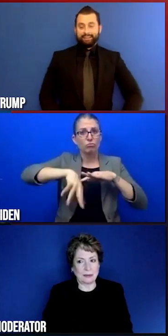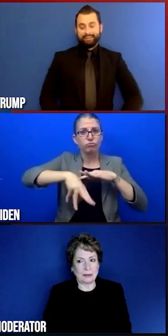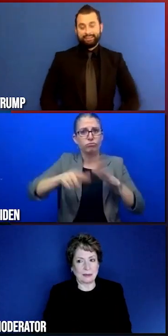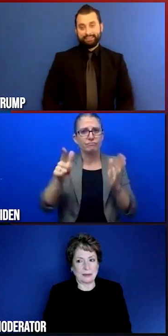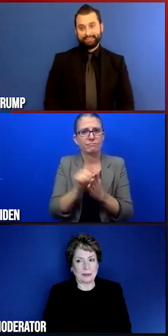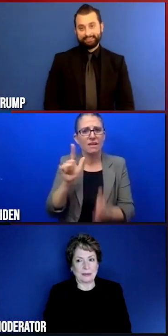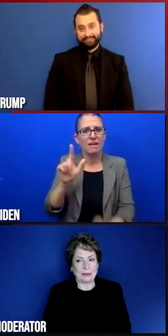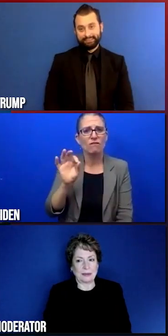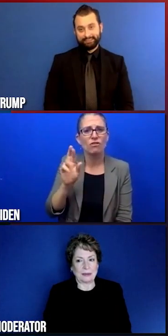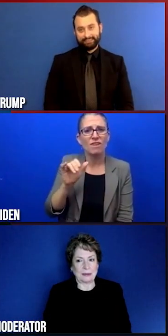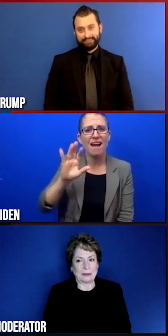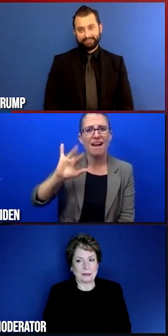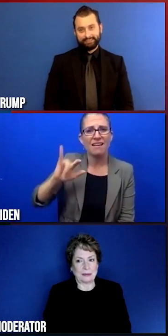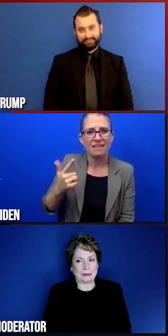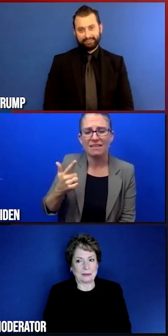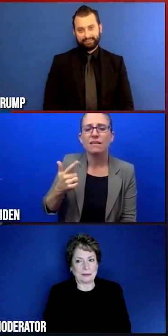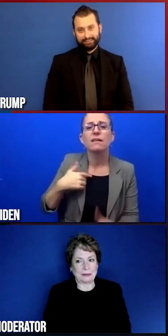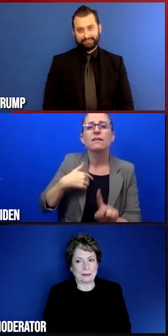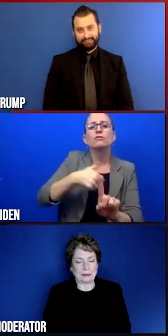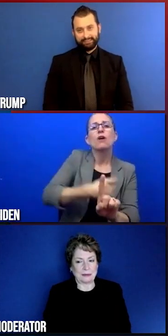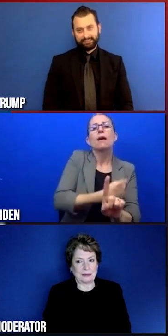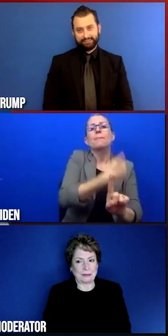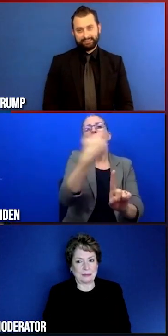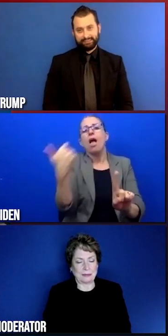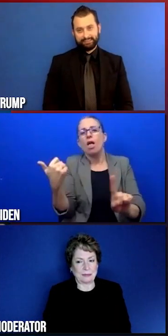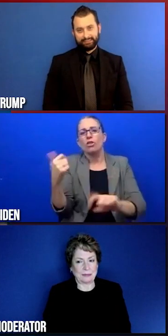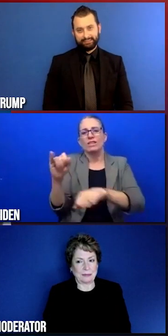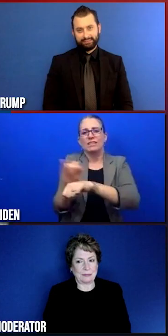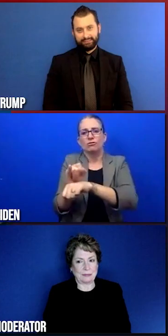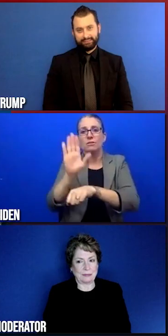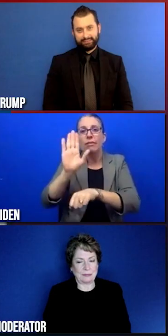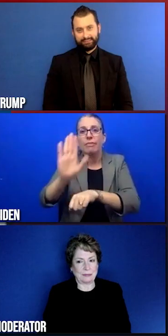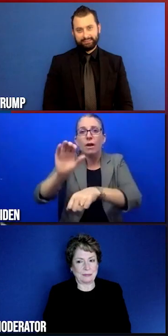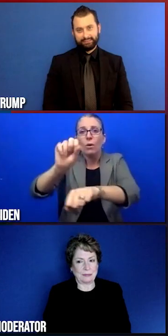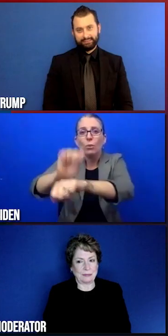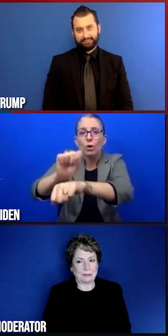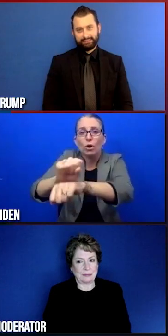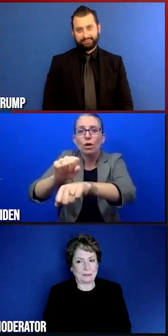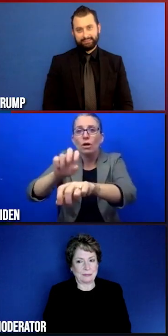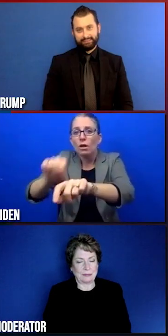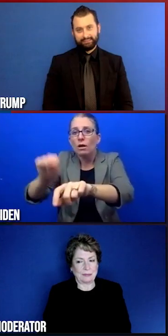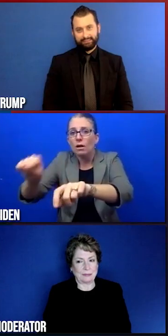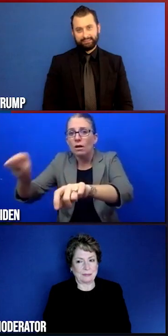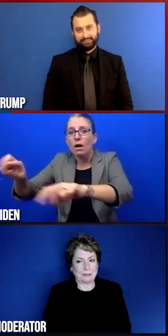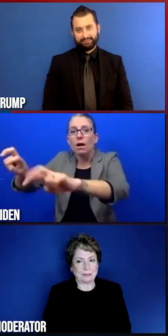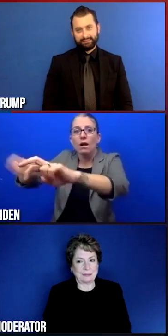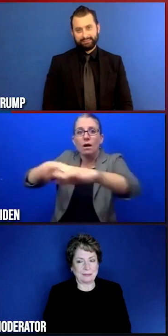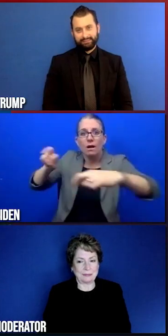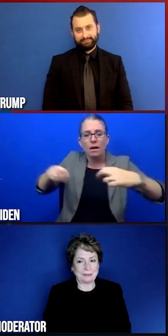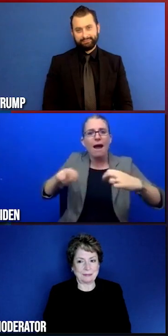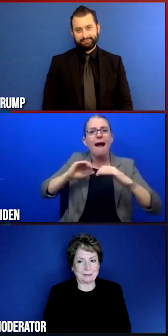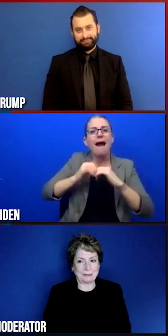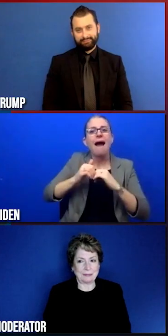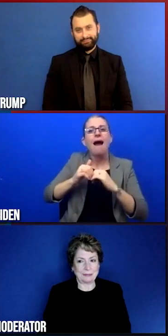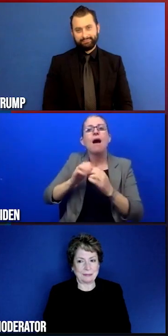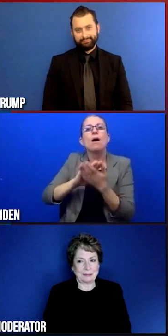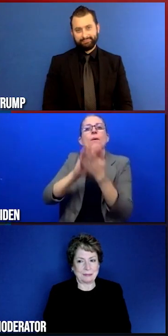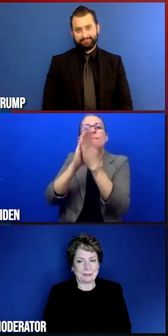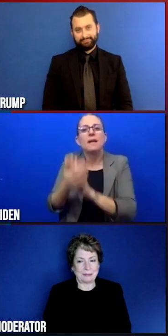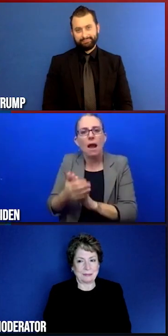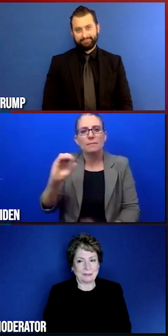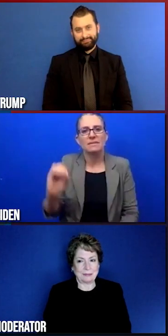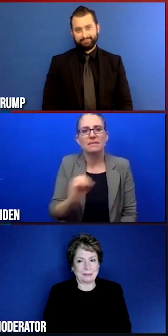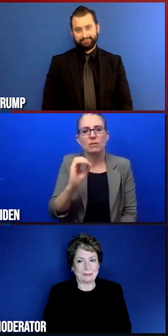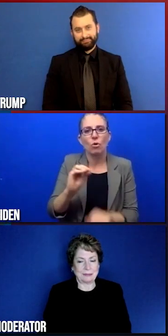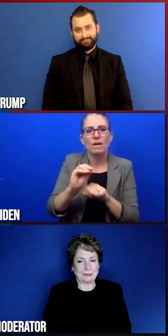to ultimately a complete zero emissions by 2025. What I will do with fracking over time is make sure that we can